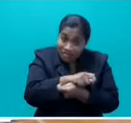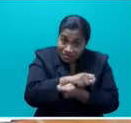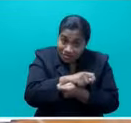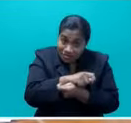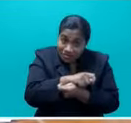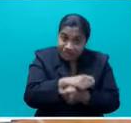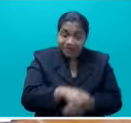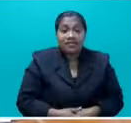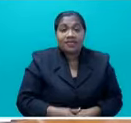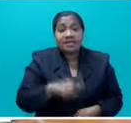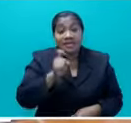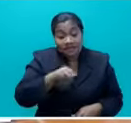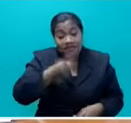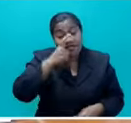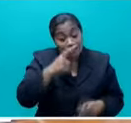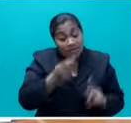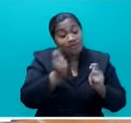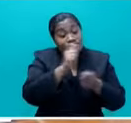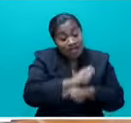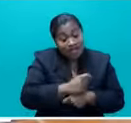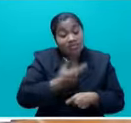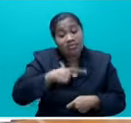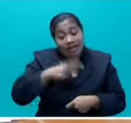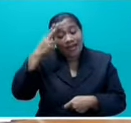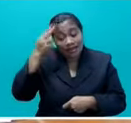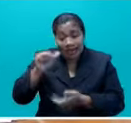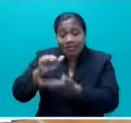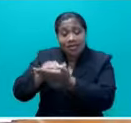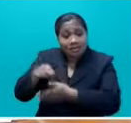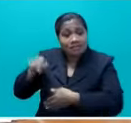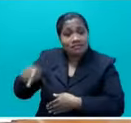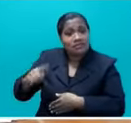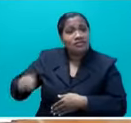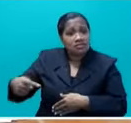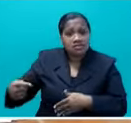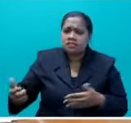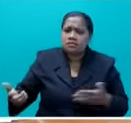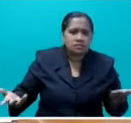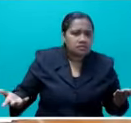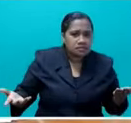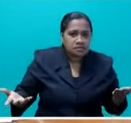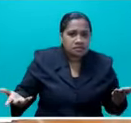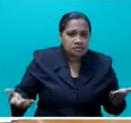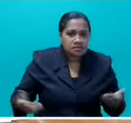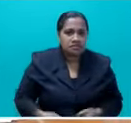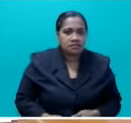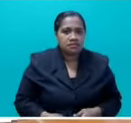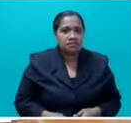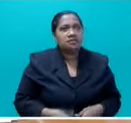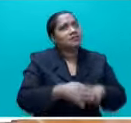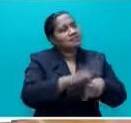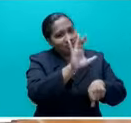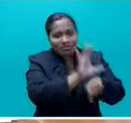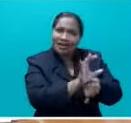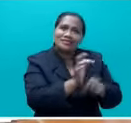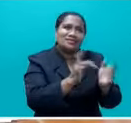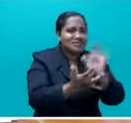why should we keep their name in the register? That's my point. Even Christ Jesus cleans our